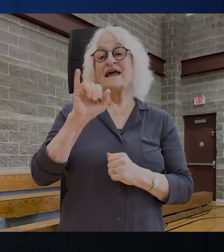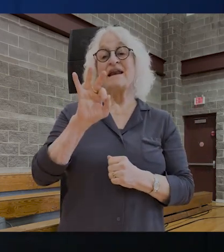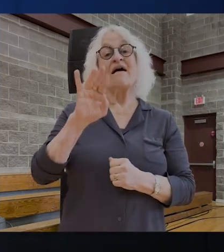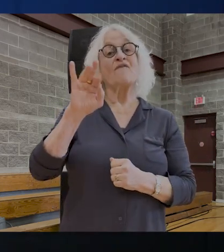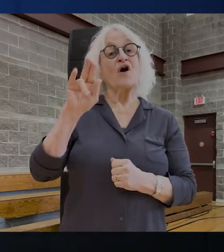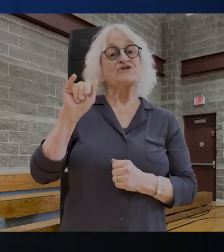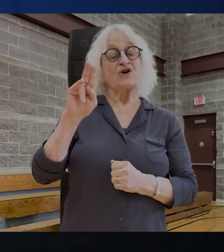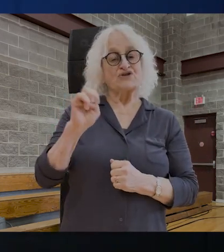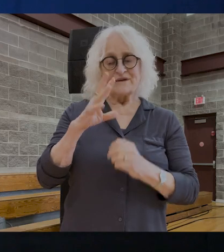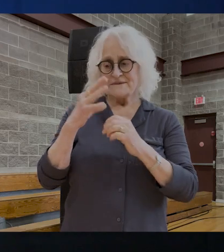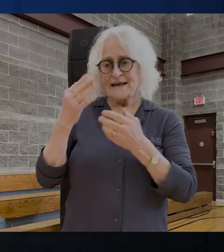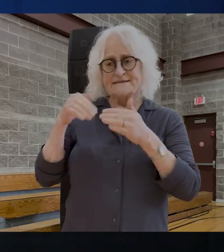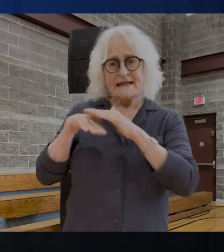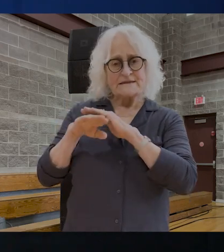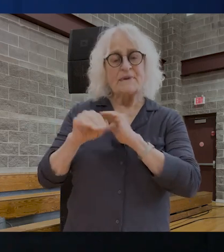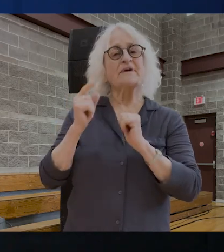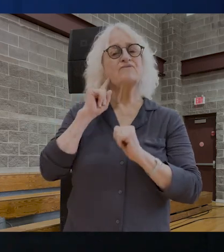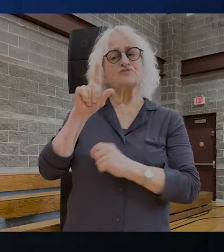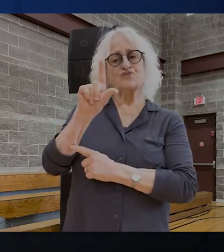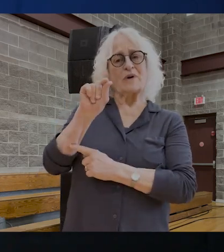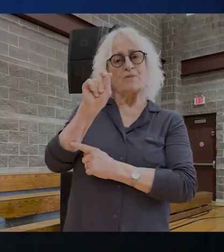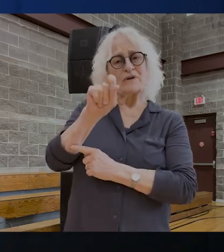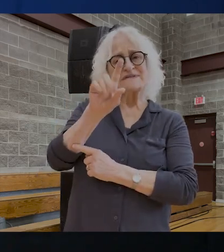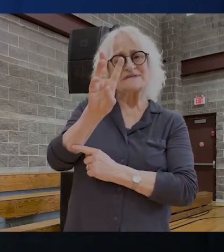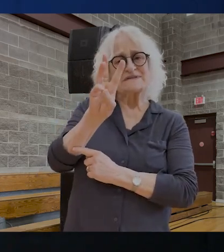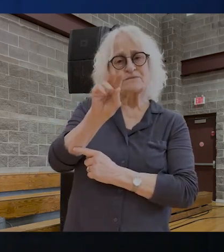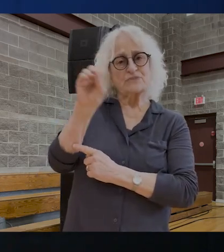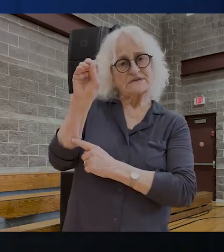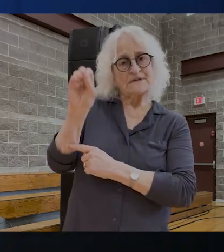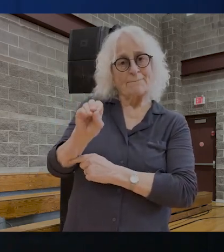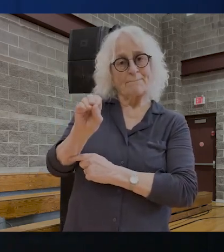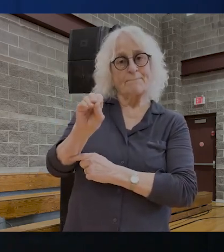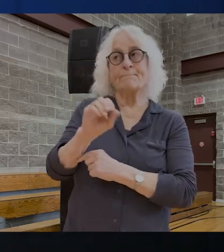Infrastructure and accessibility at 20.6%.